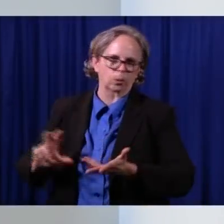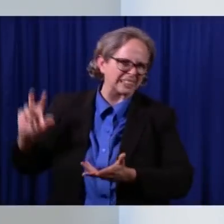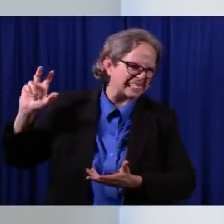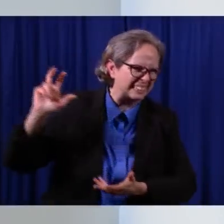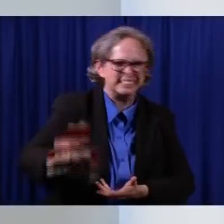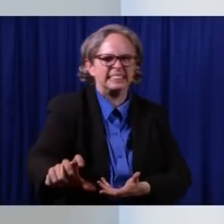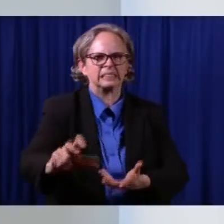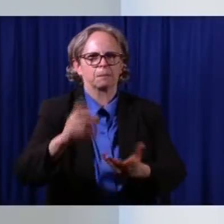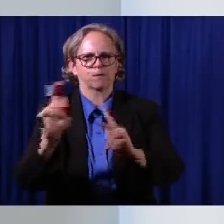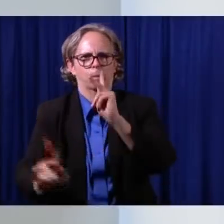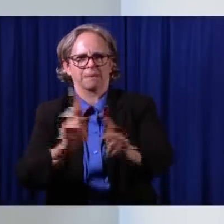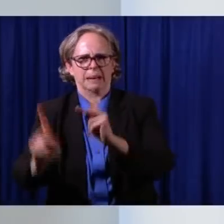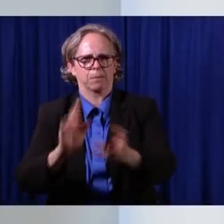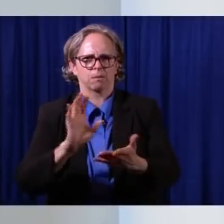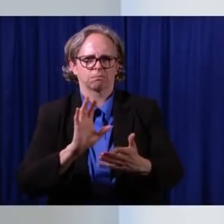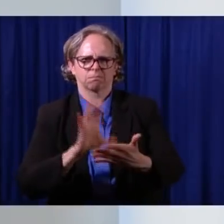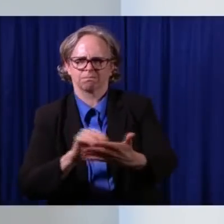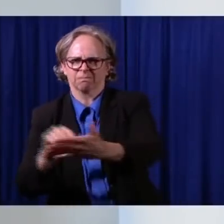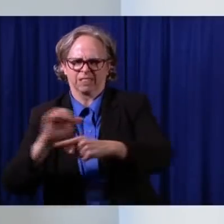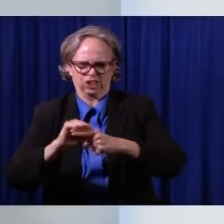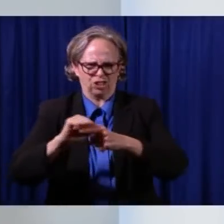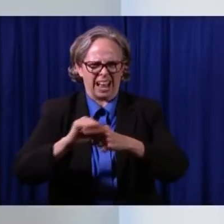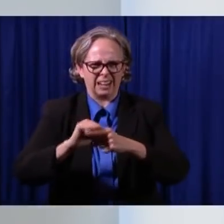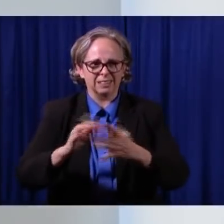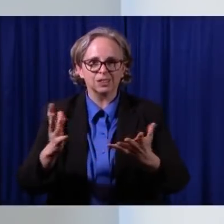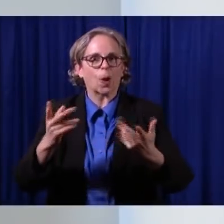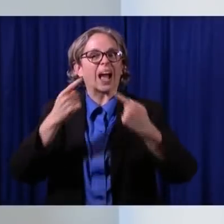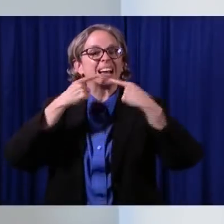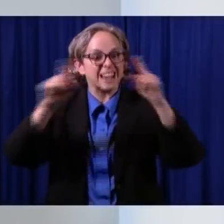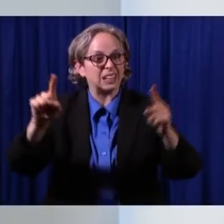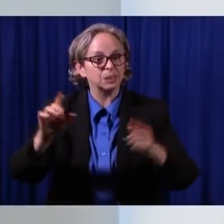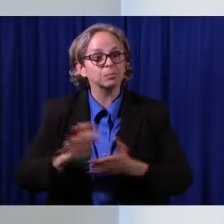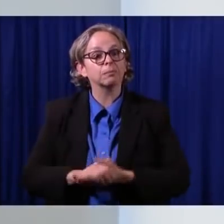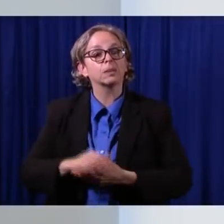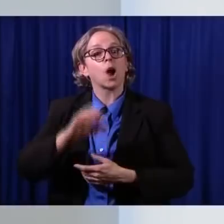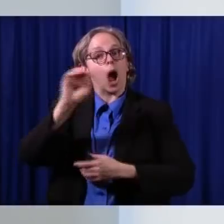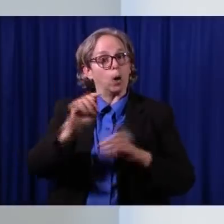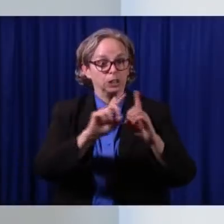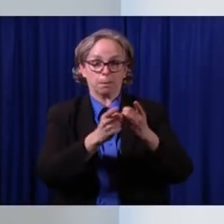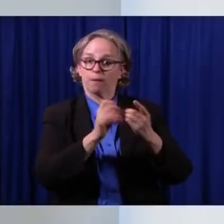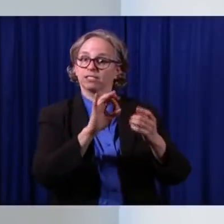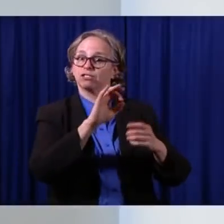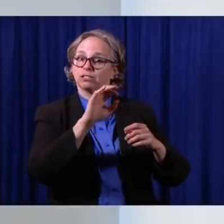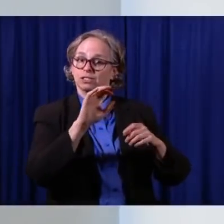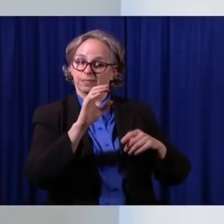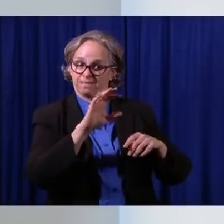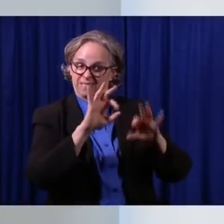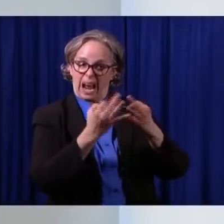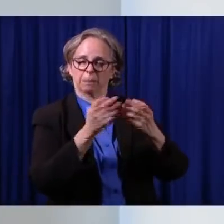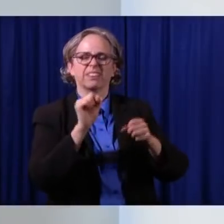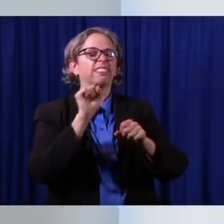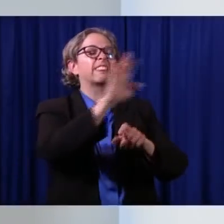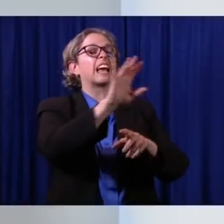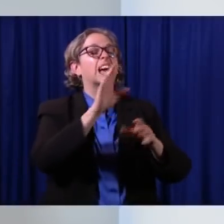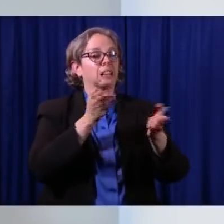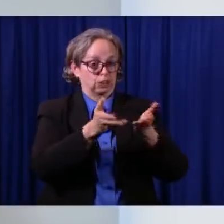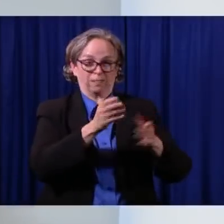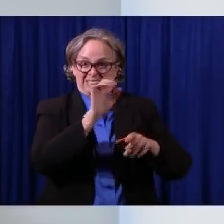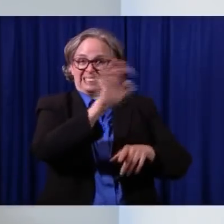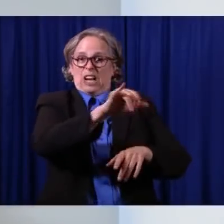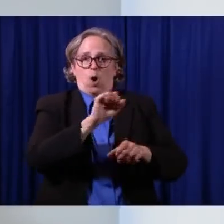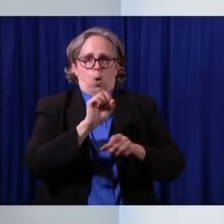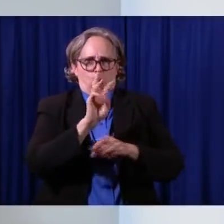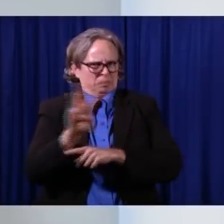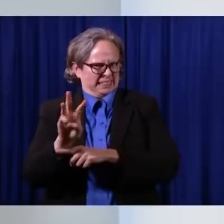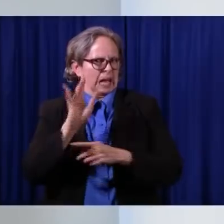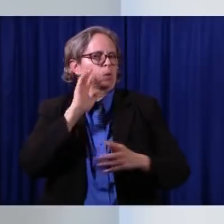Services will soon be announcing the details on their website. But we will be proactive with this. We will be reaching out to employers. We will be reaching out to people who've